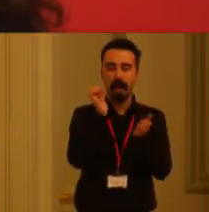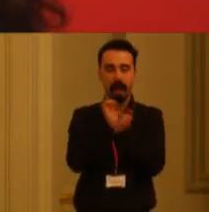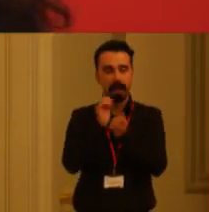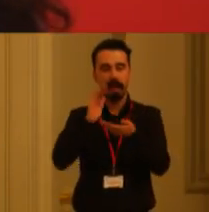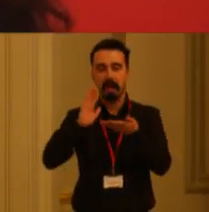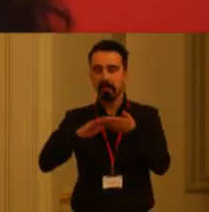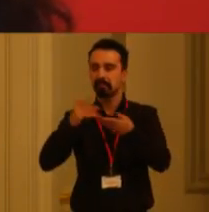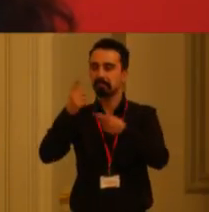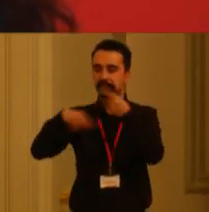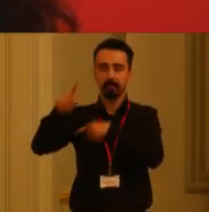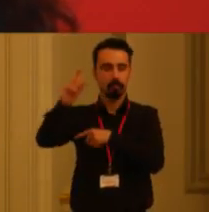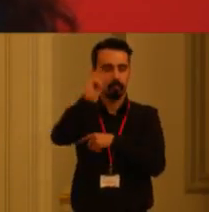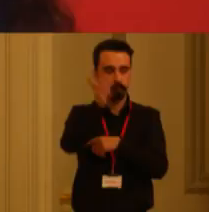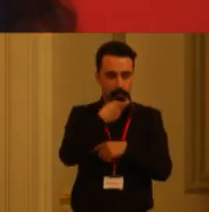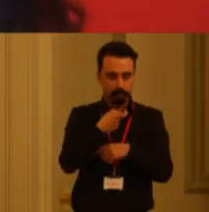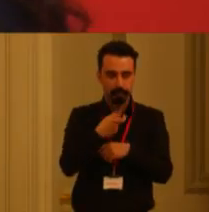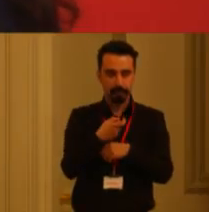their families or friends or